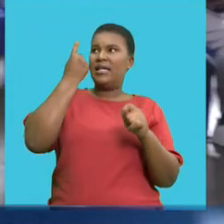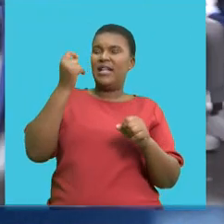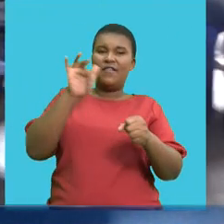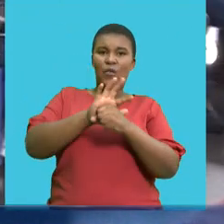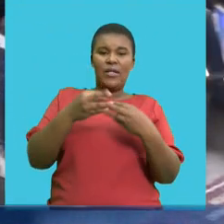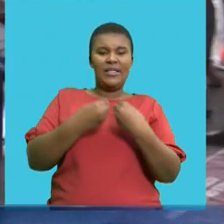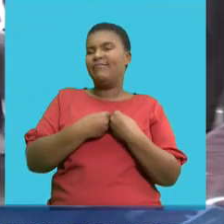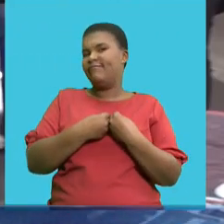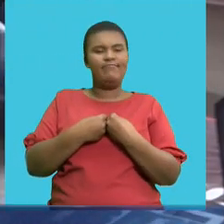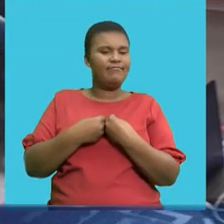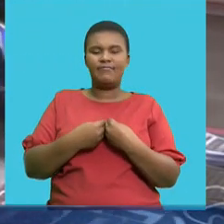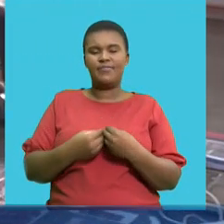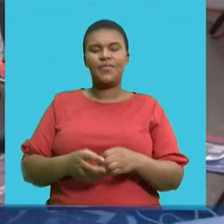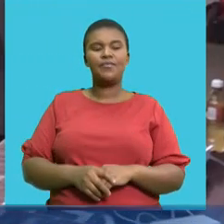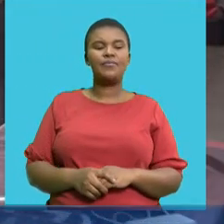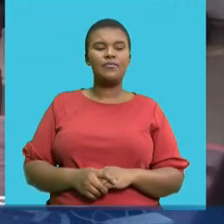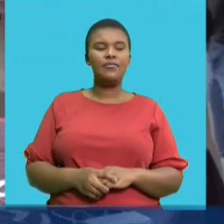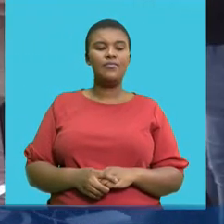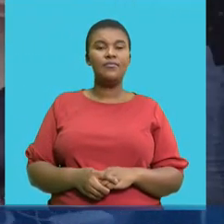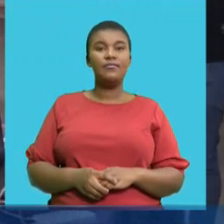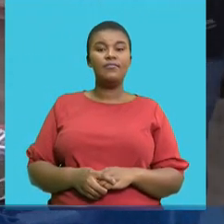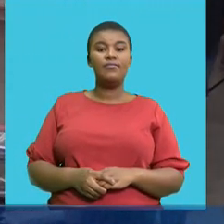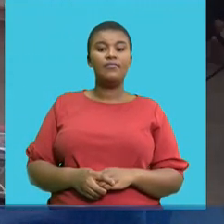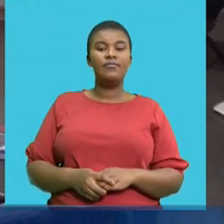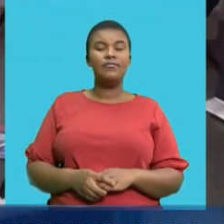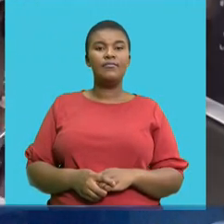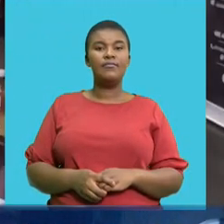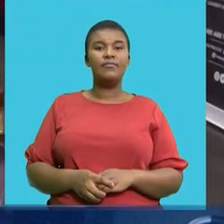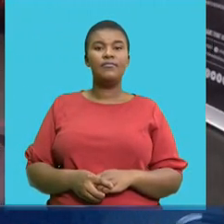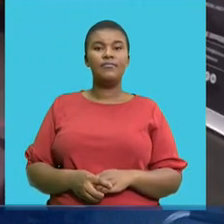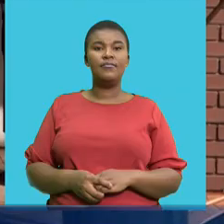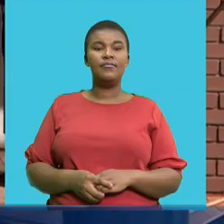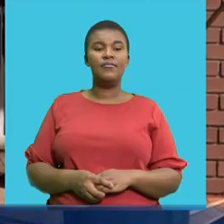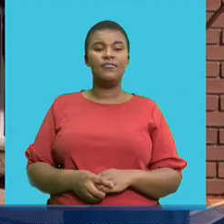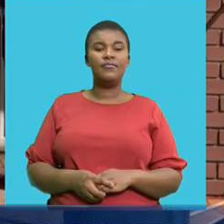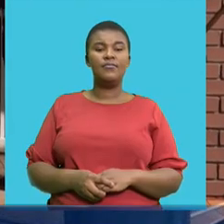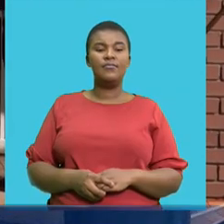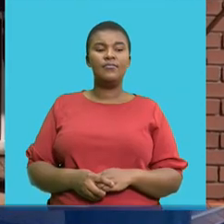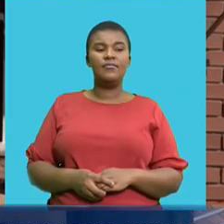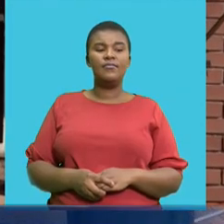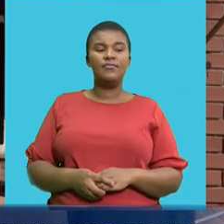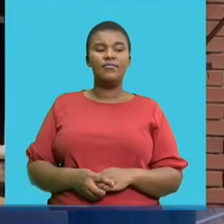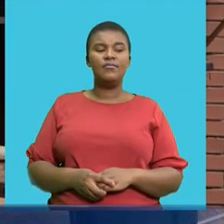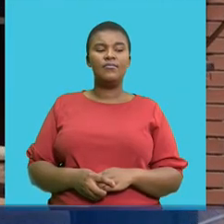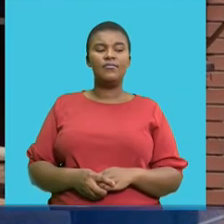izinkumbi zabantu ababheke ukuhlomula ngaphansi kwalolu hlelo. Ezindabeni zeSoweto TV kubekho umqondisi miyeningi seOrlando West.